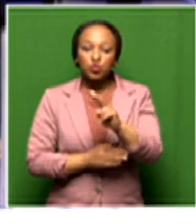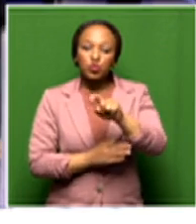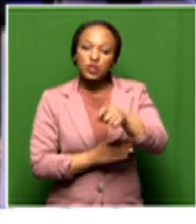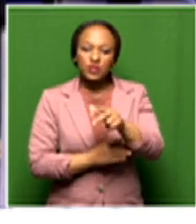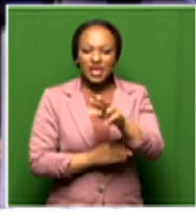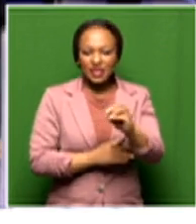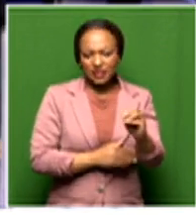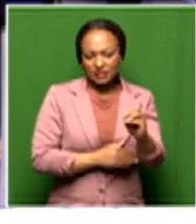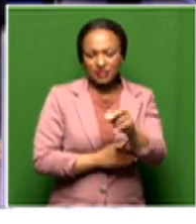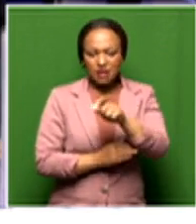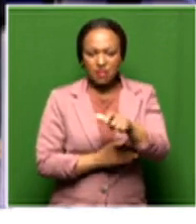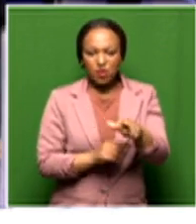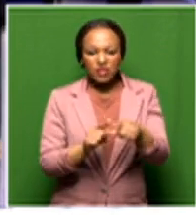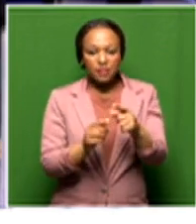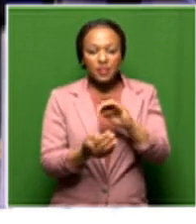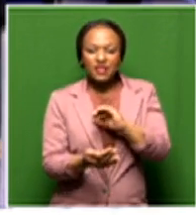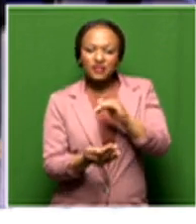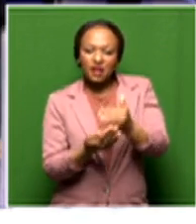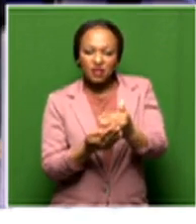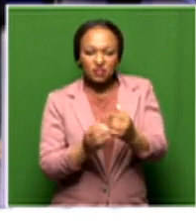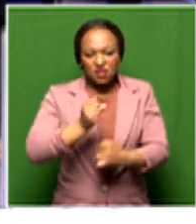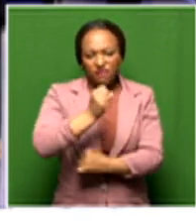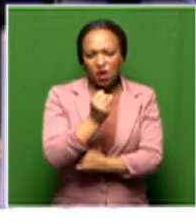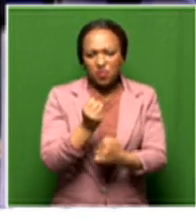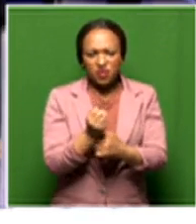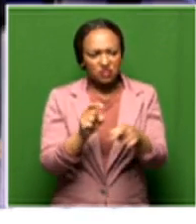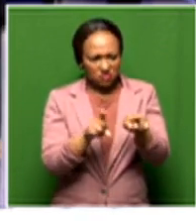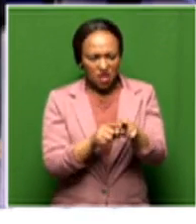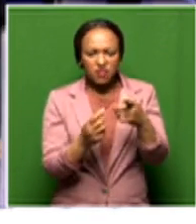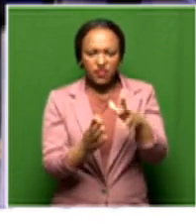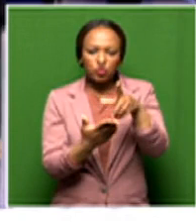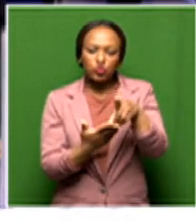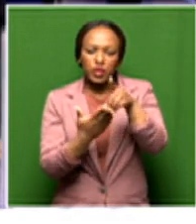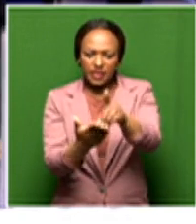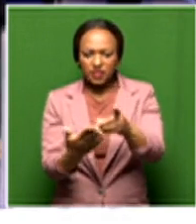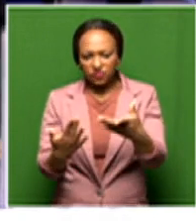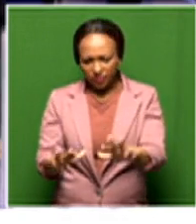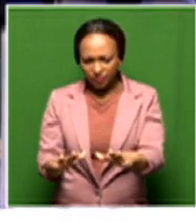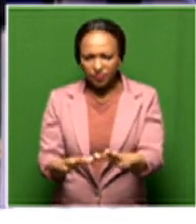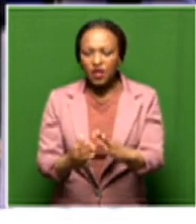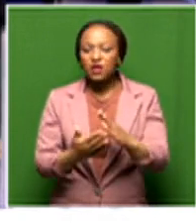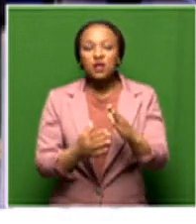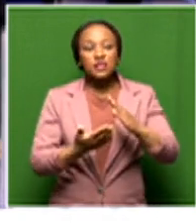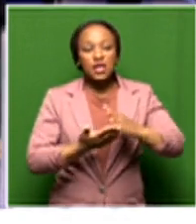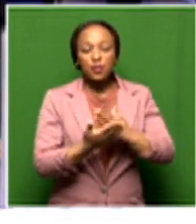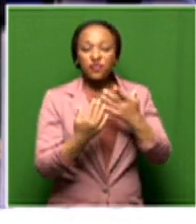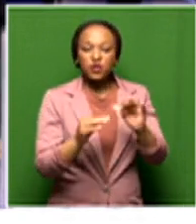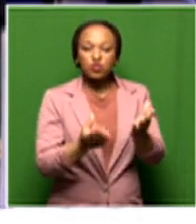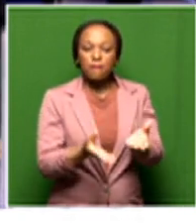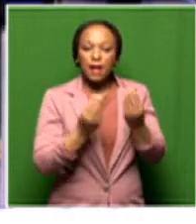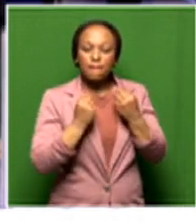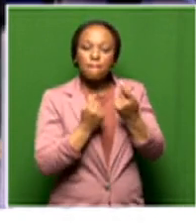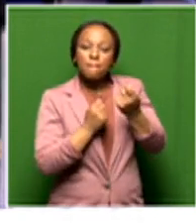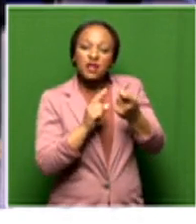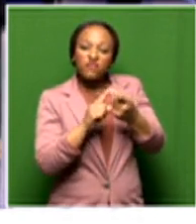corporates and trusts and foundations have actually donated. We also have received donations from political